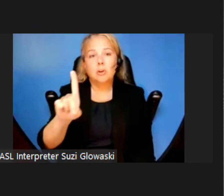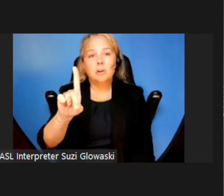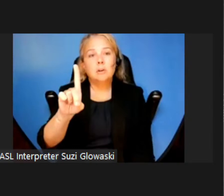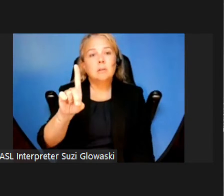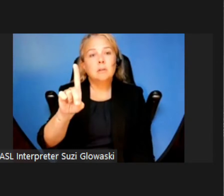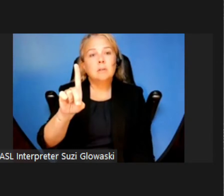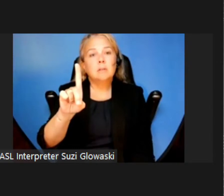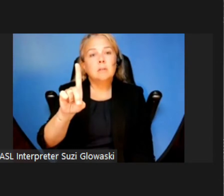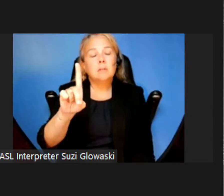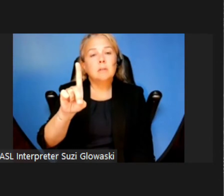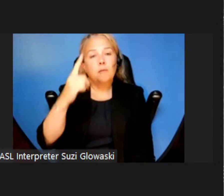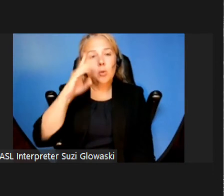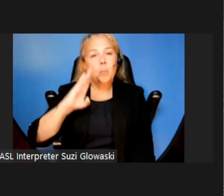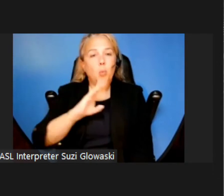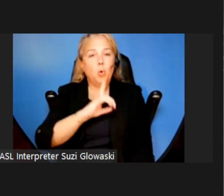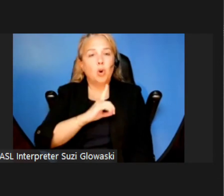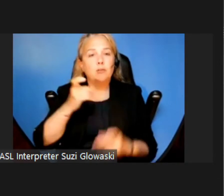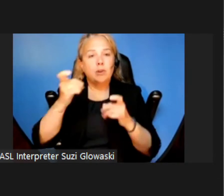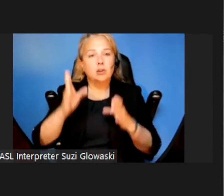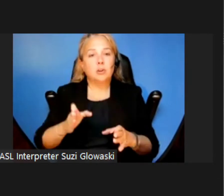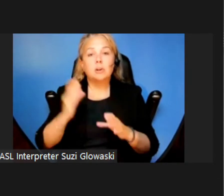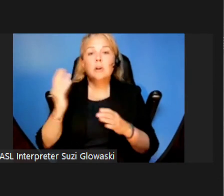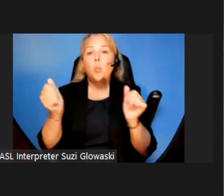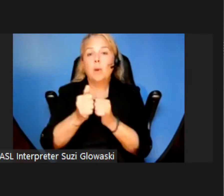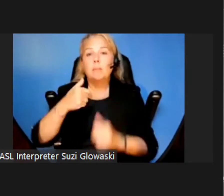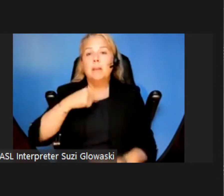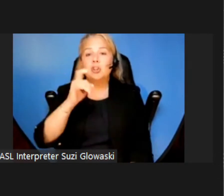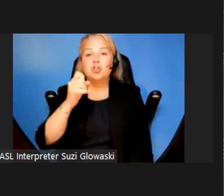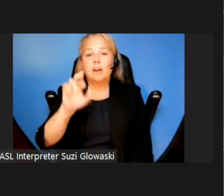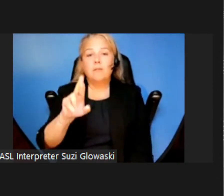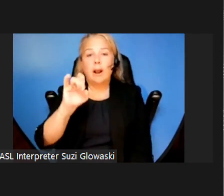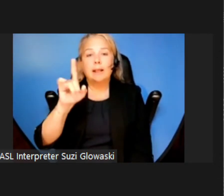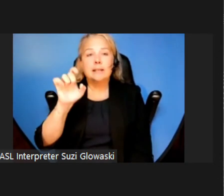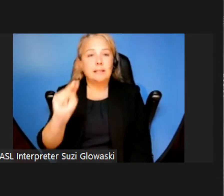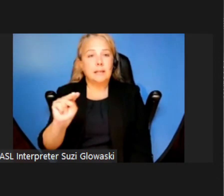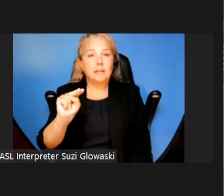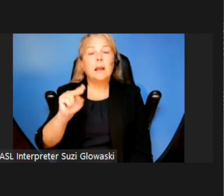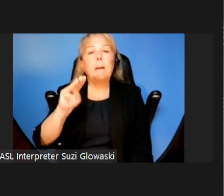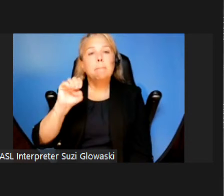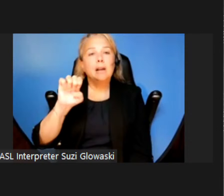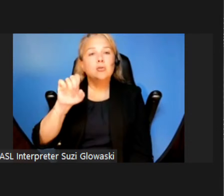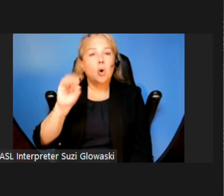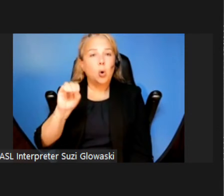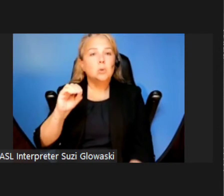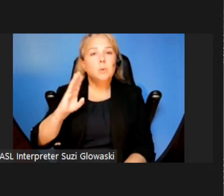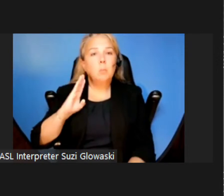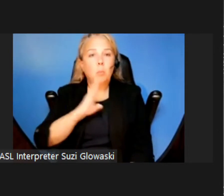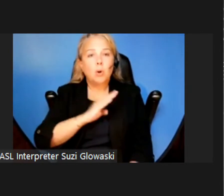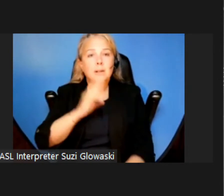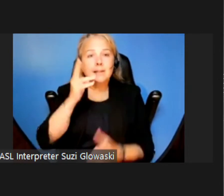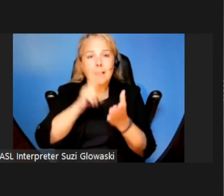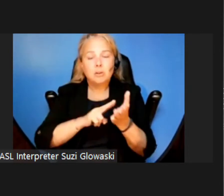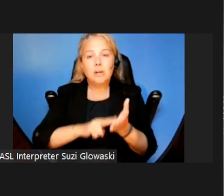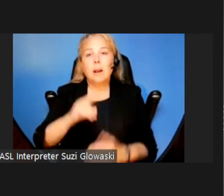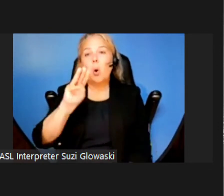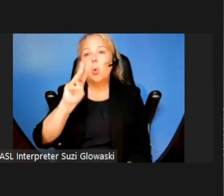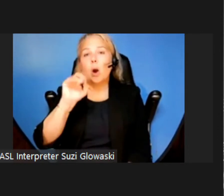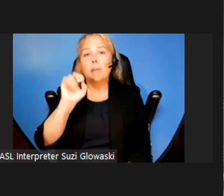Directors. With me tonight is Jennifer Ellison, Metro's Board Corporate Secretary, Robin